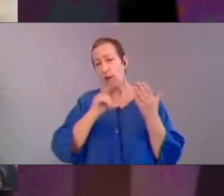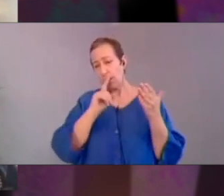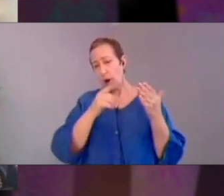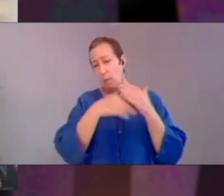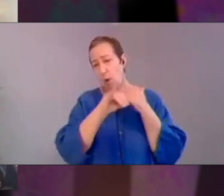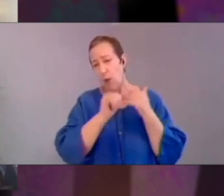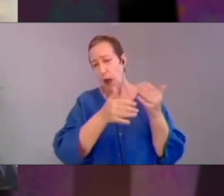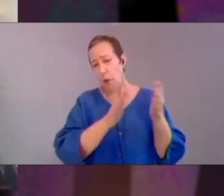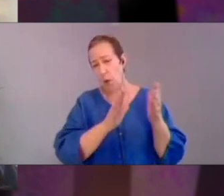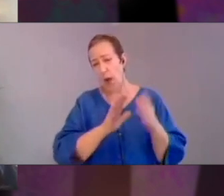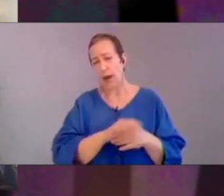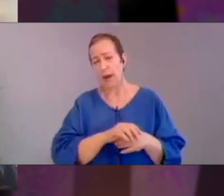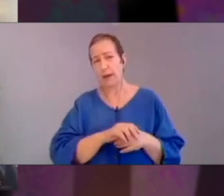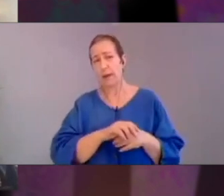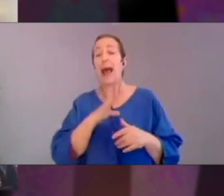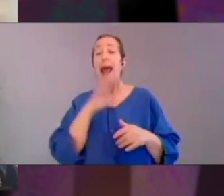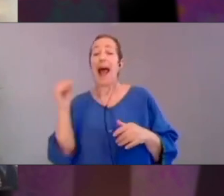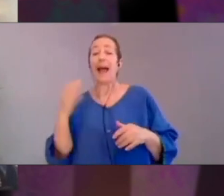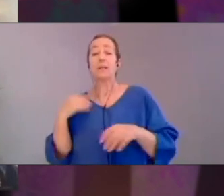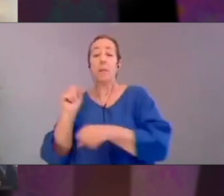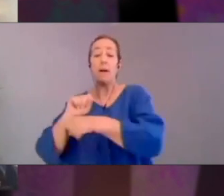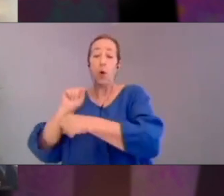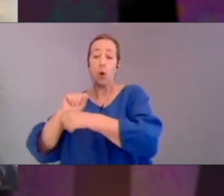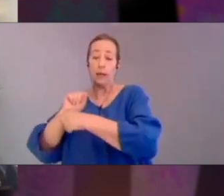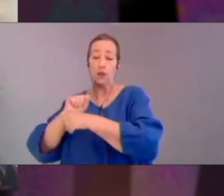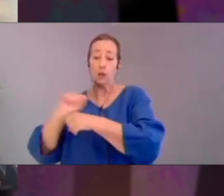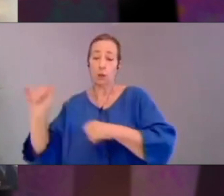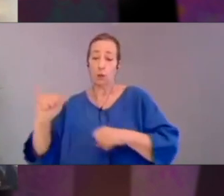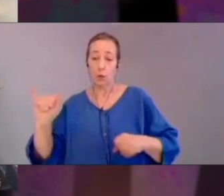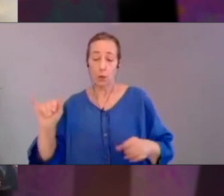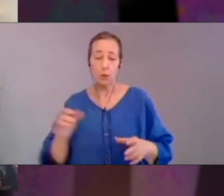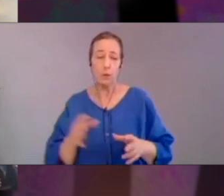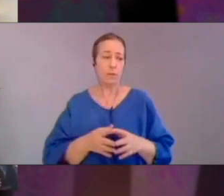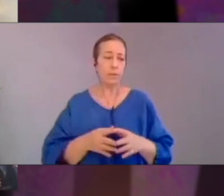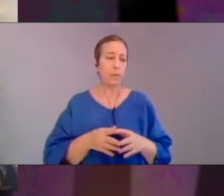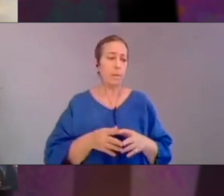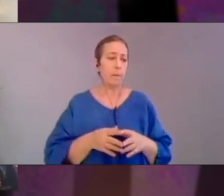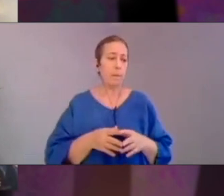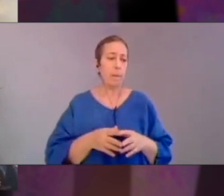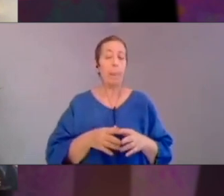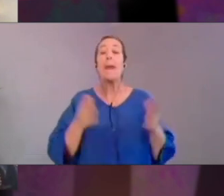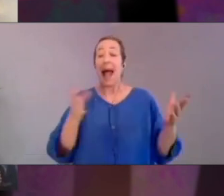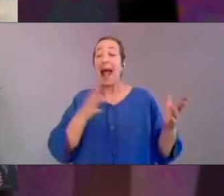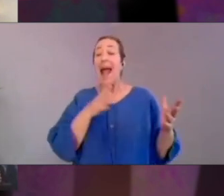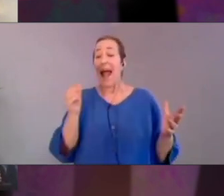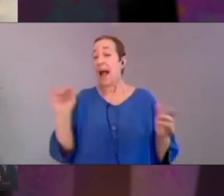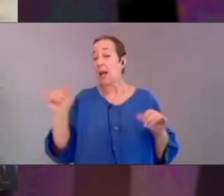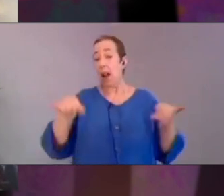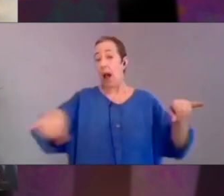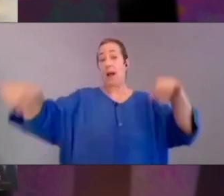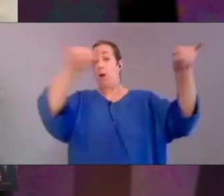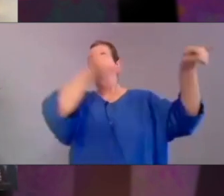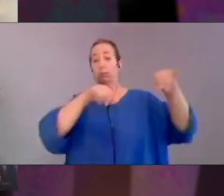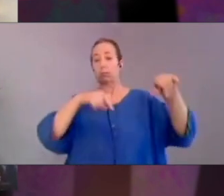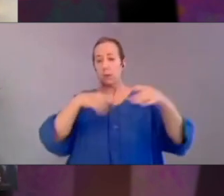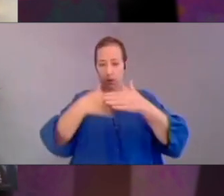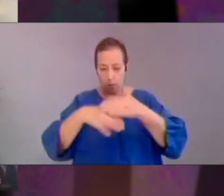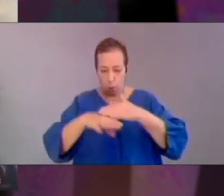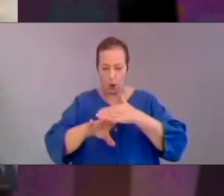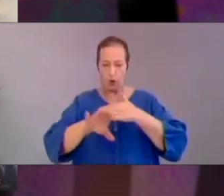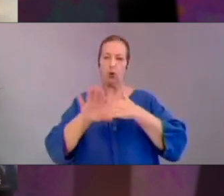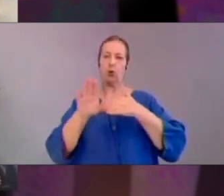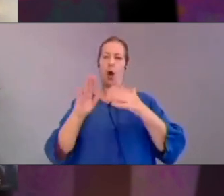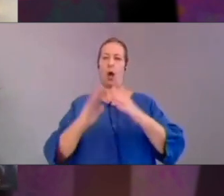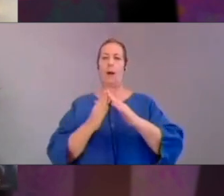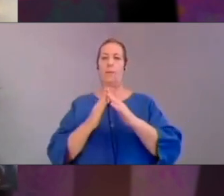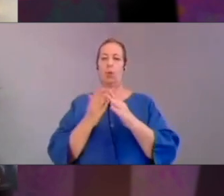my vocation. And I was also, like everyone is, born into community, right? Yes.